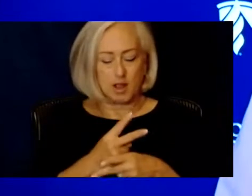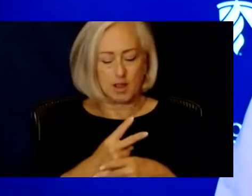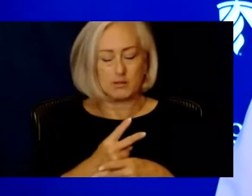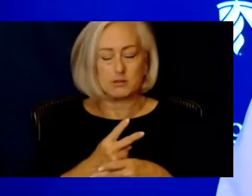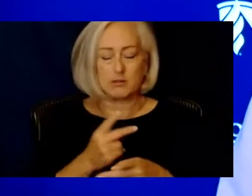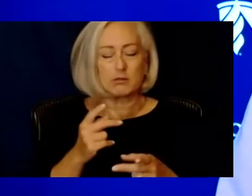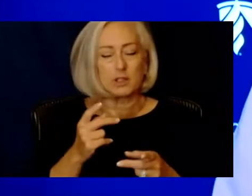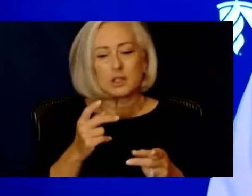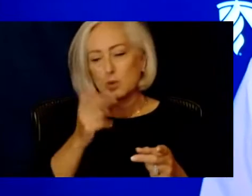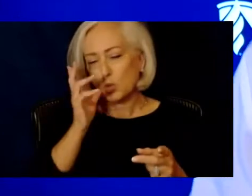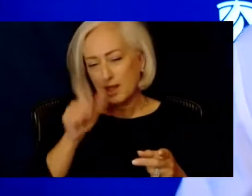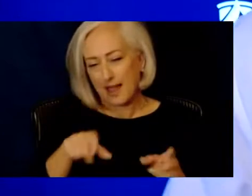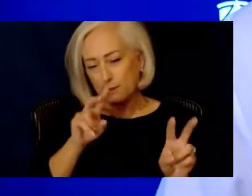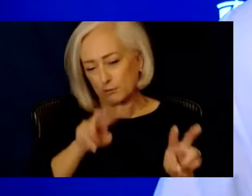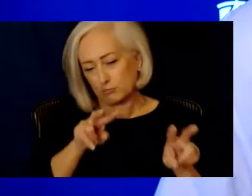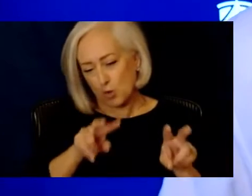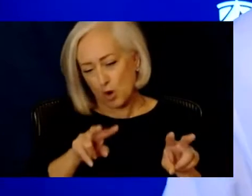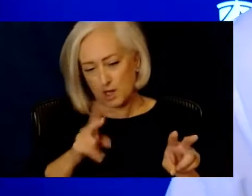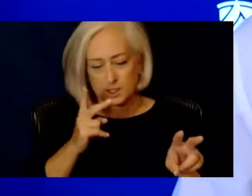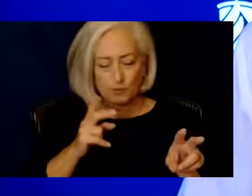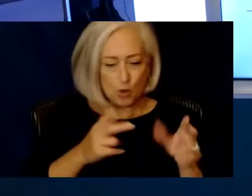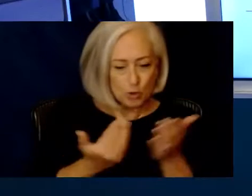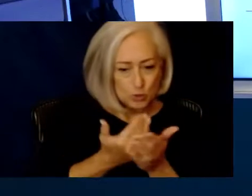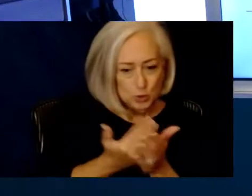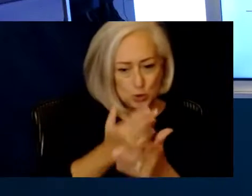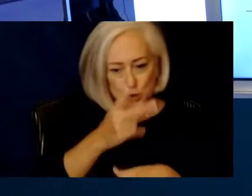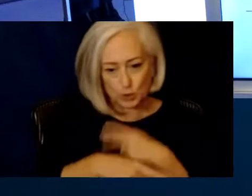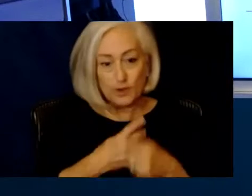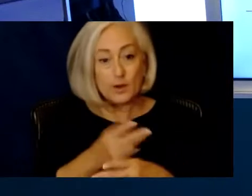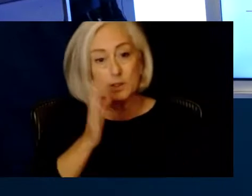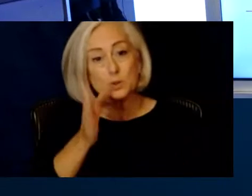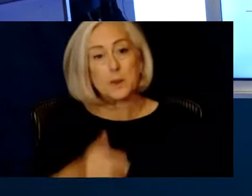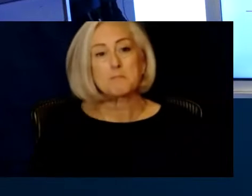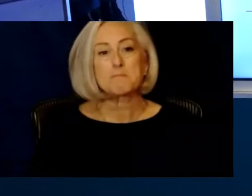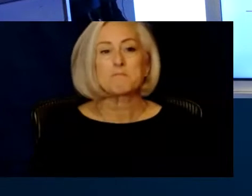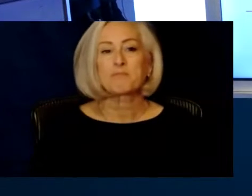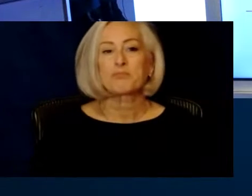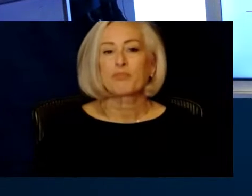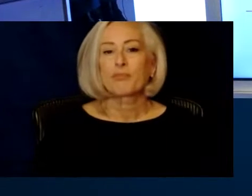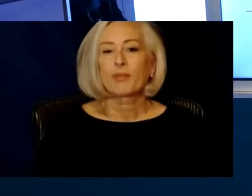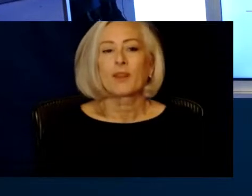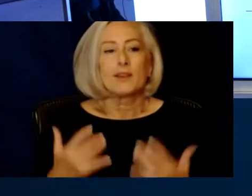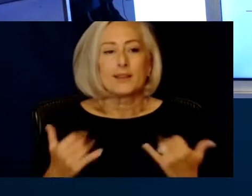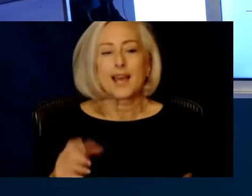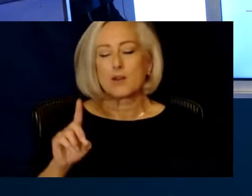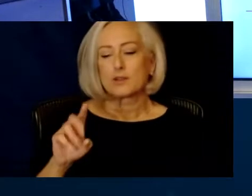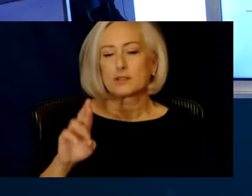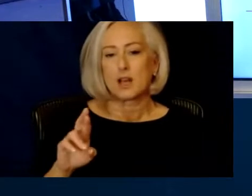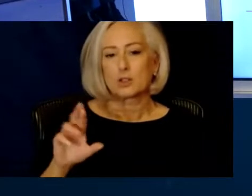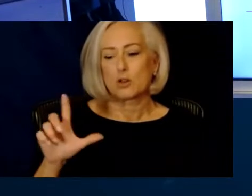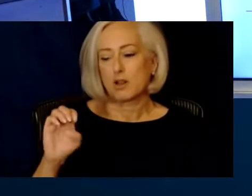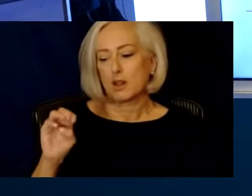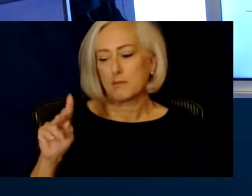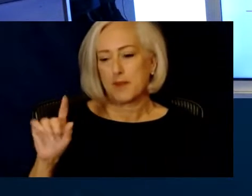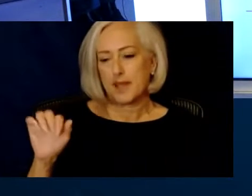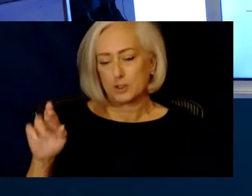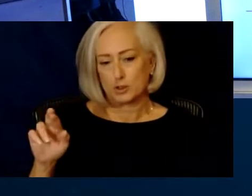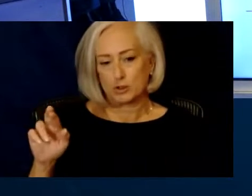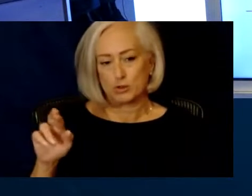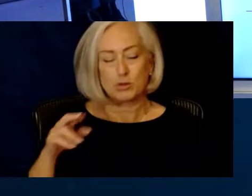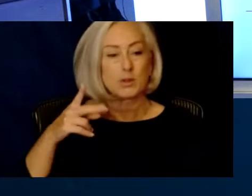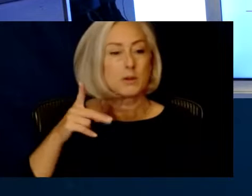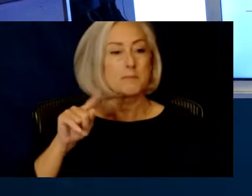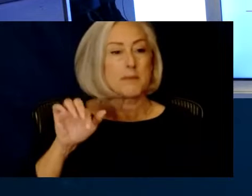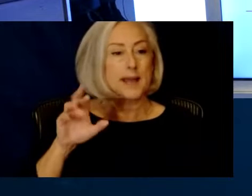for variants. All right, let's go back to our discussions now. Joining us here in the studio are Dr. Joseph Lamaster, we've mentioned, Patrick Salee, the CEO over at